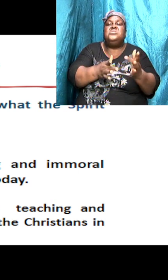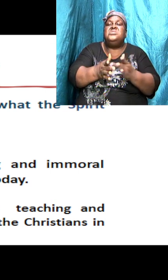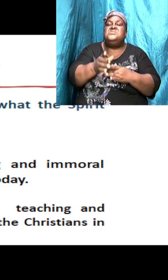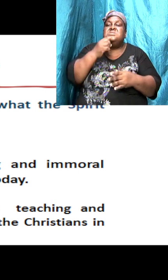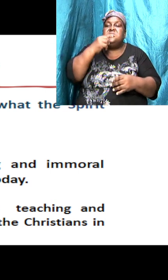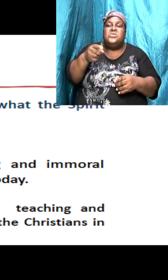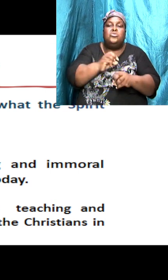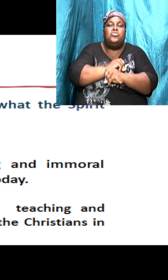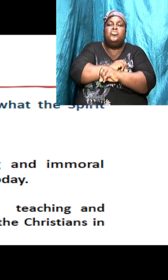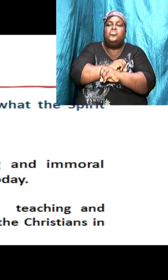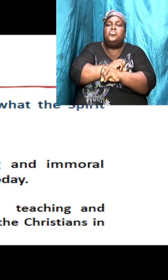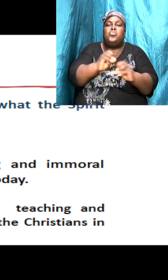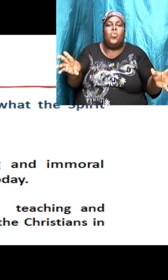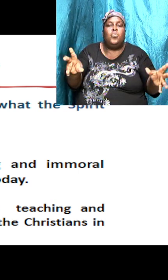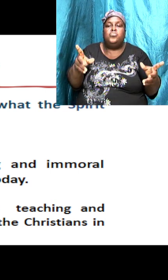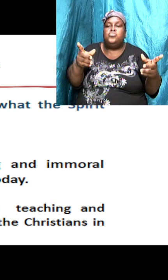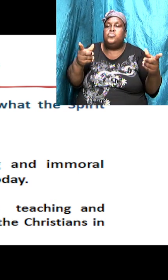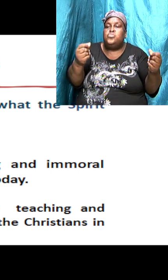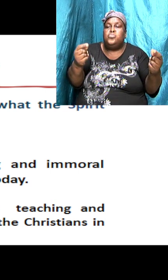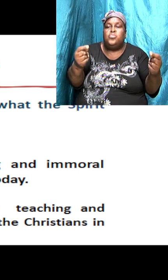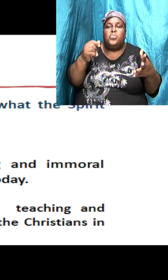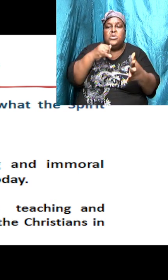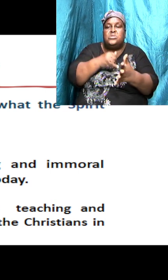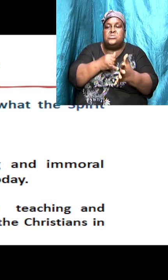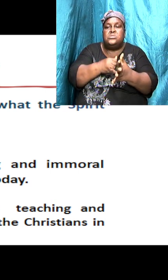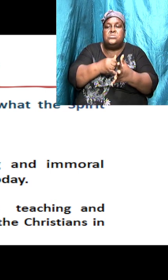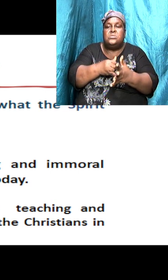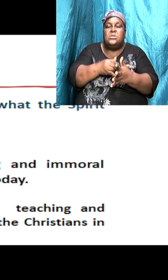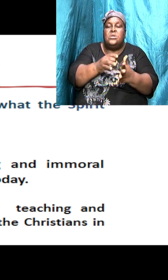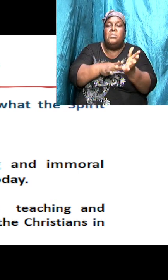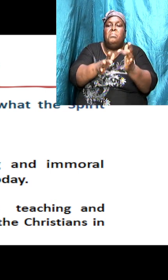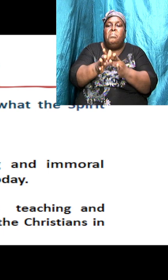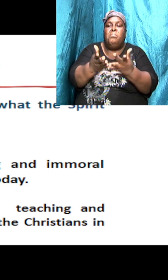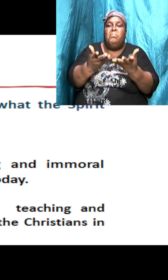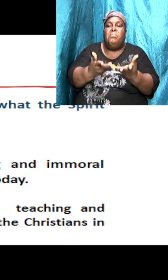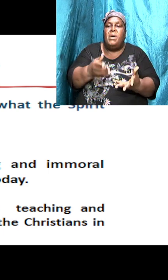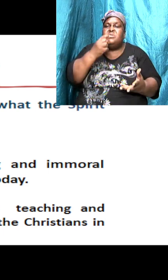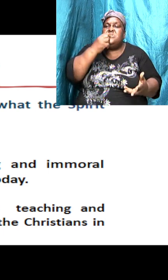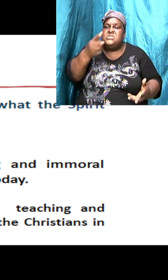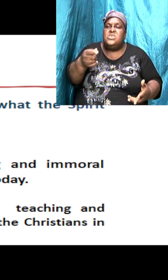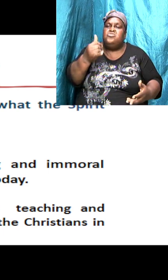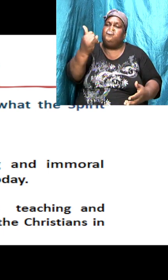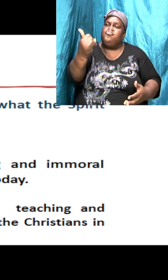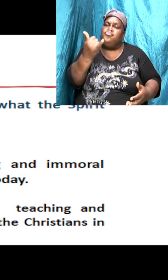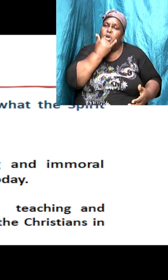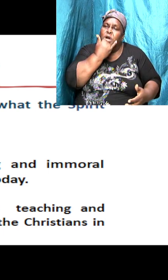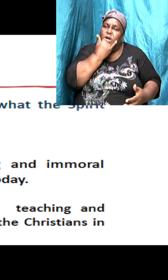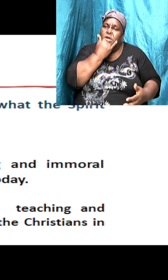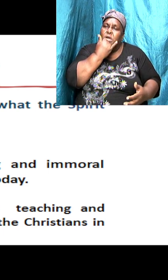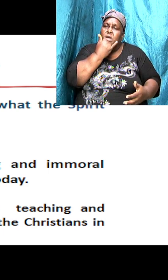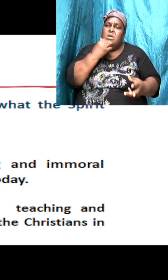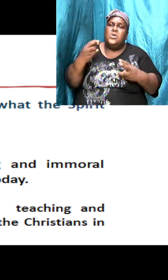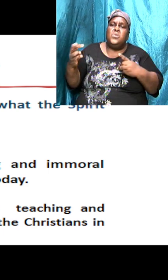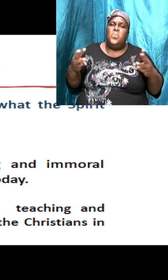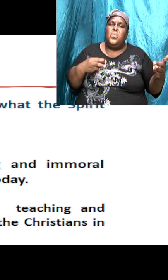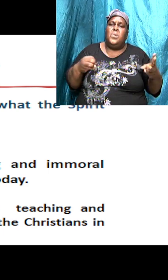it. The Bible says it is wrong. The Bible says it wars against the soul.